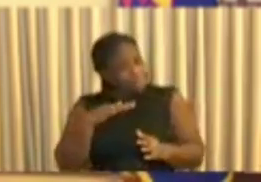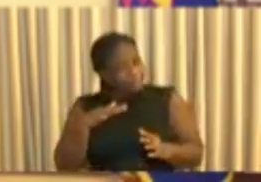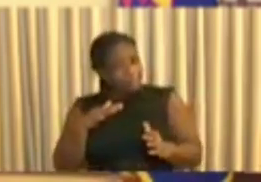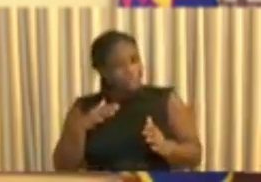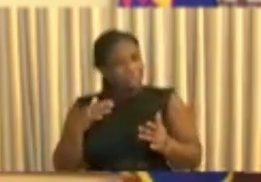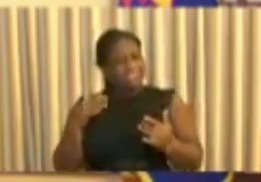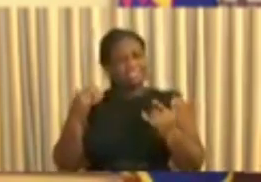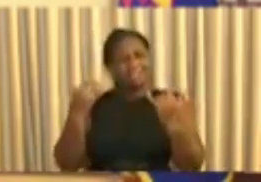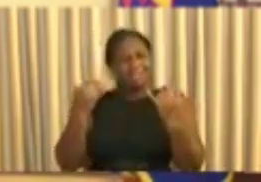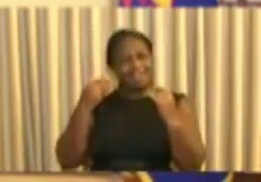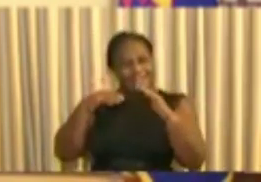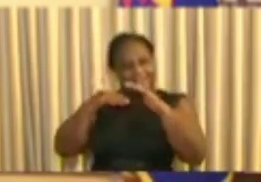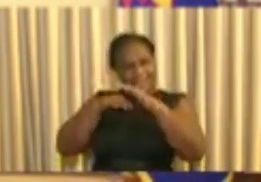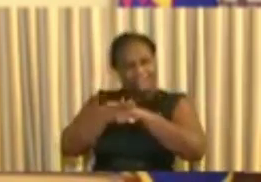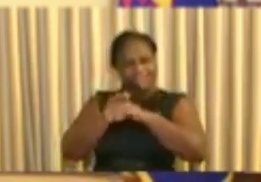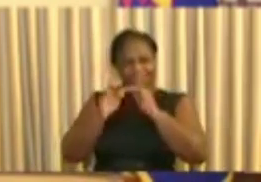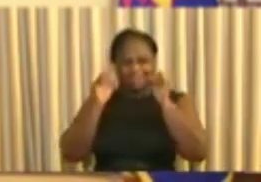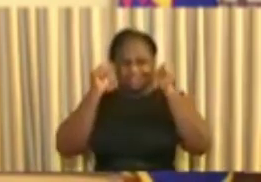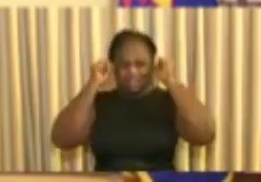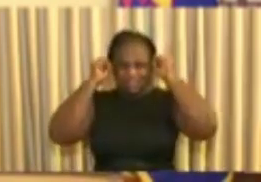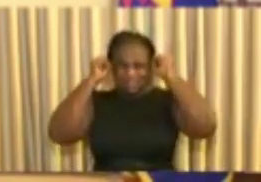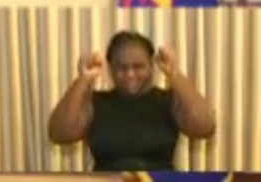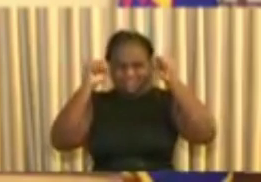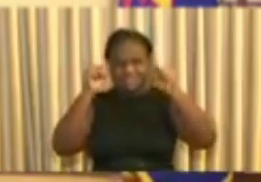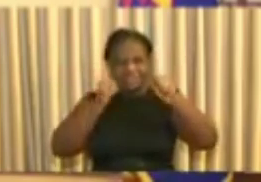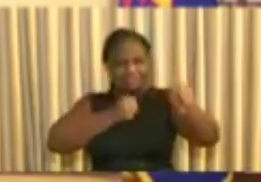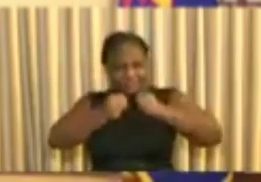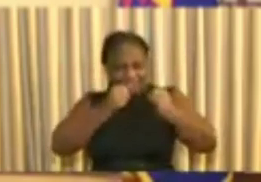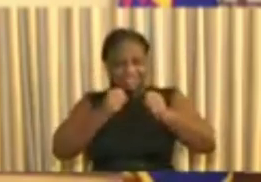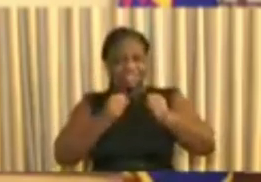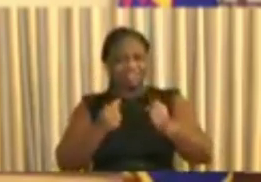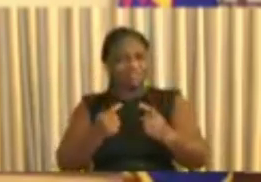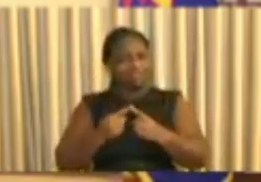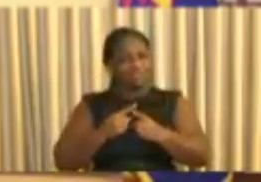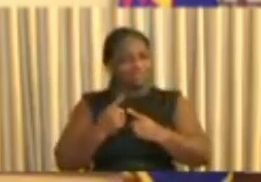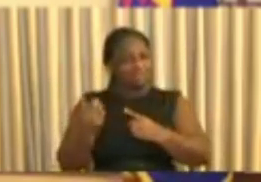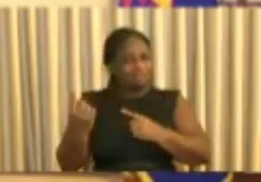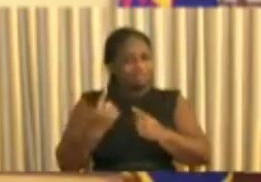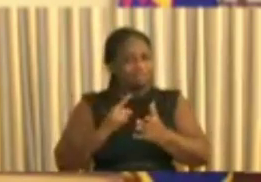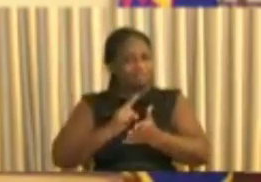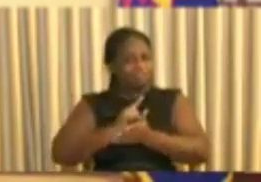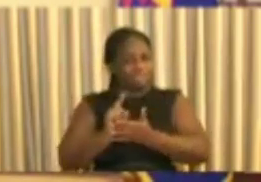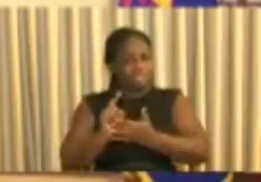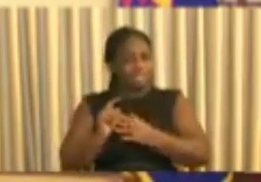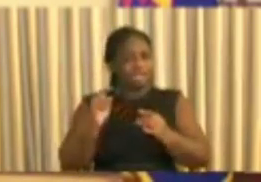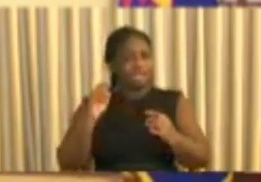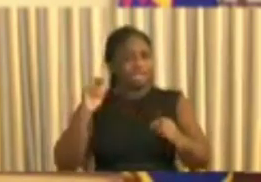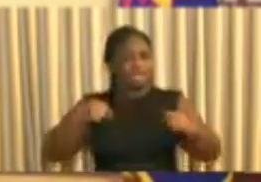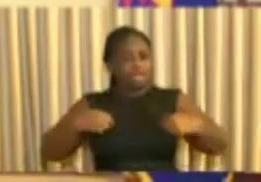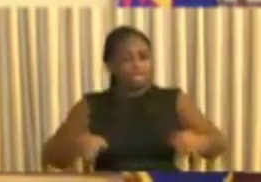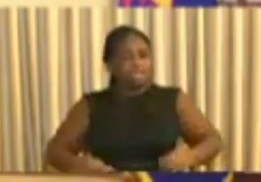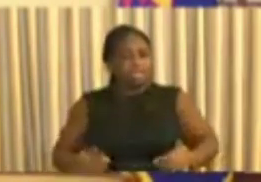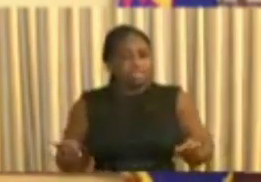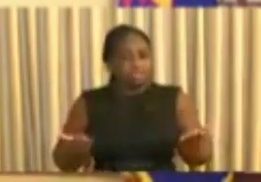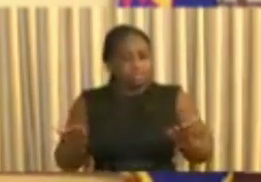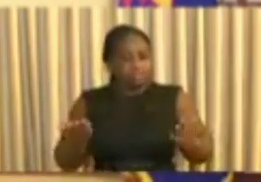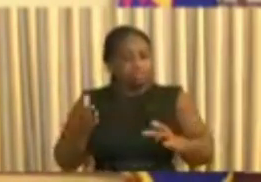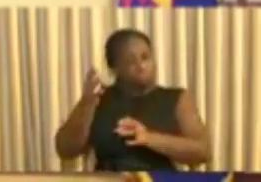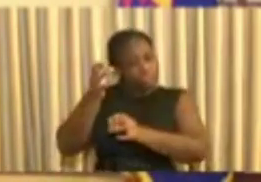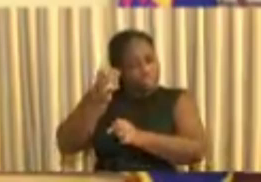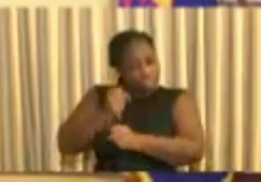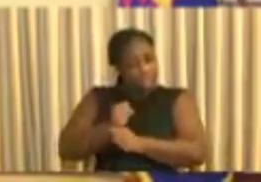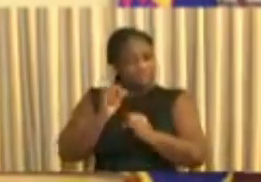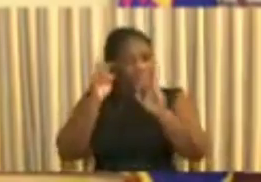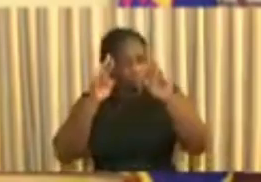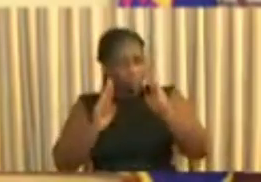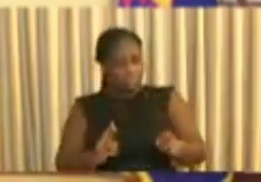a critical phase of our fight in the coming week, as the Ghana Health Service is due to receive the